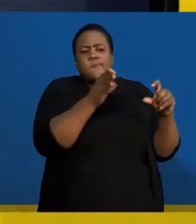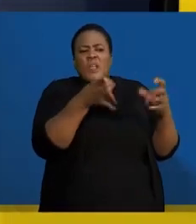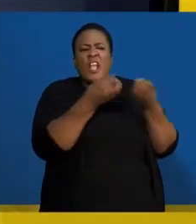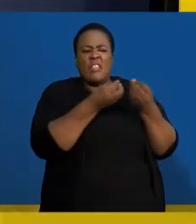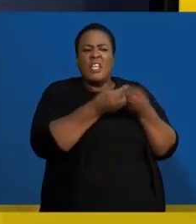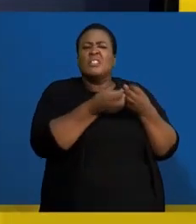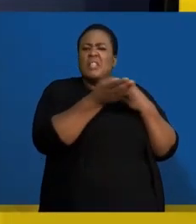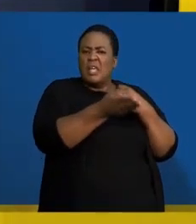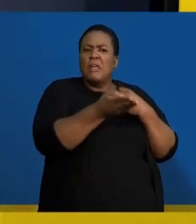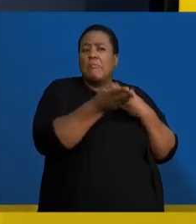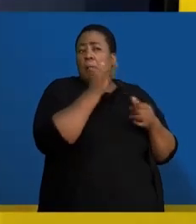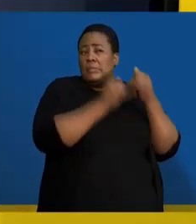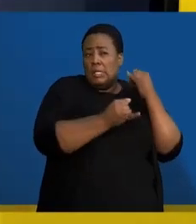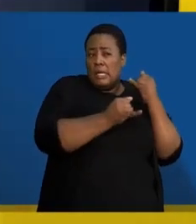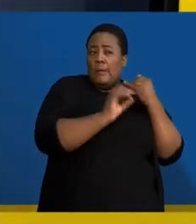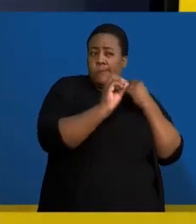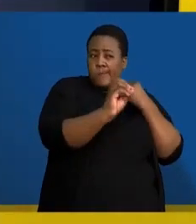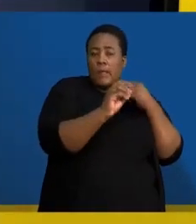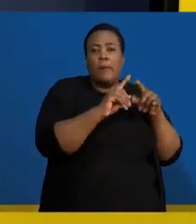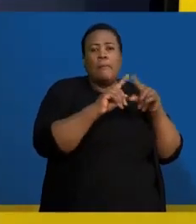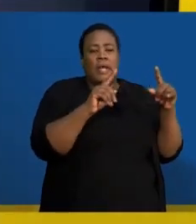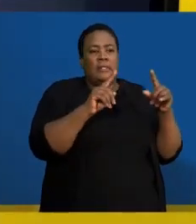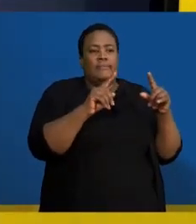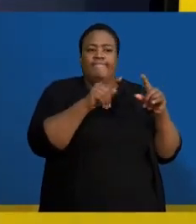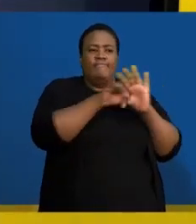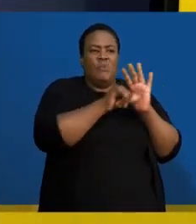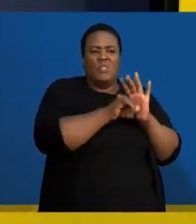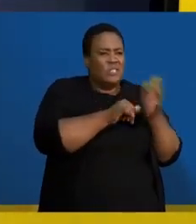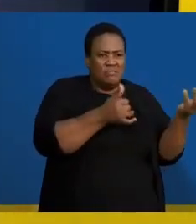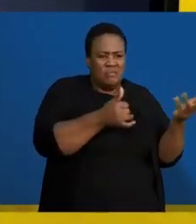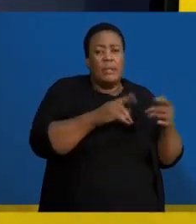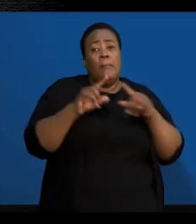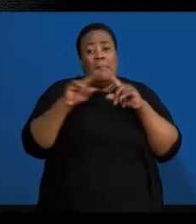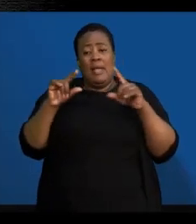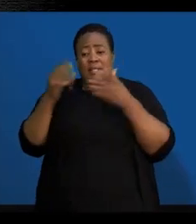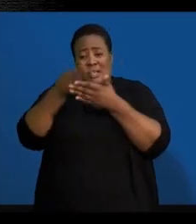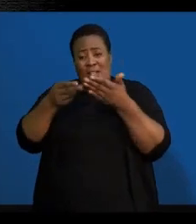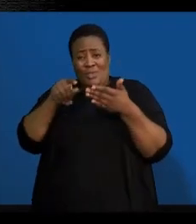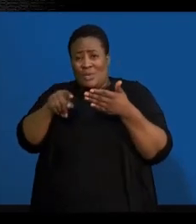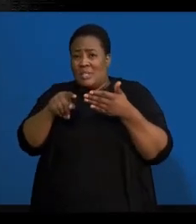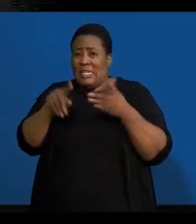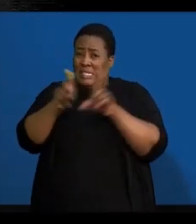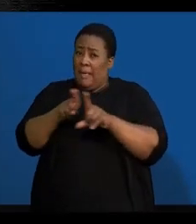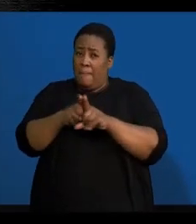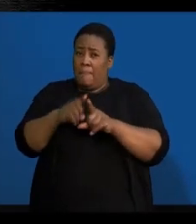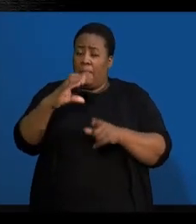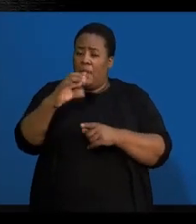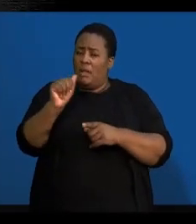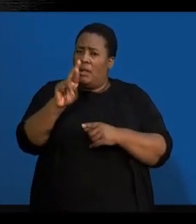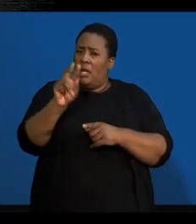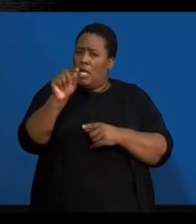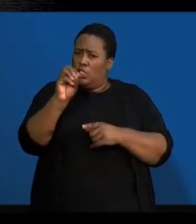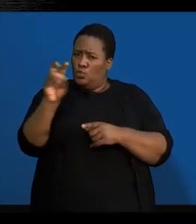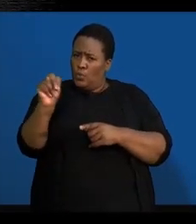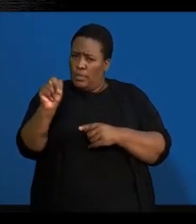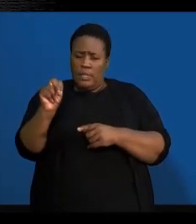by chance, but you cannot find that in a cartoon. Okay. And then another thing is you have